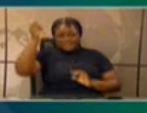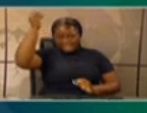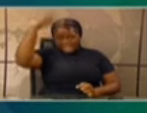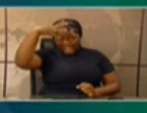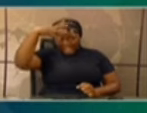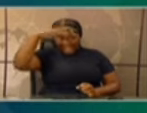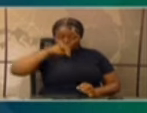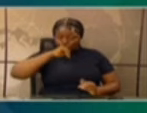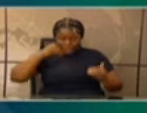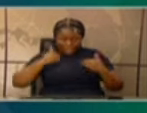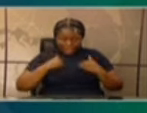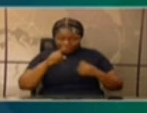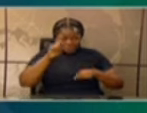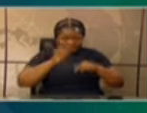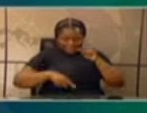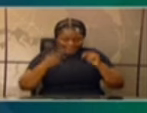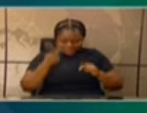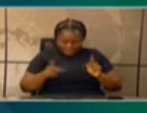fua."